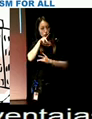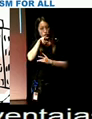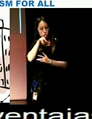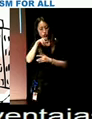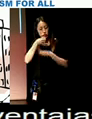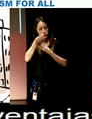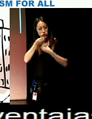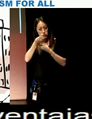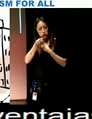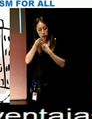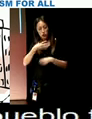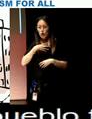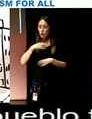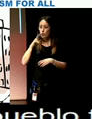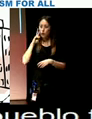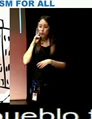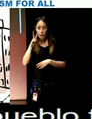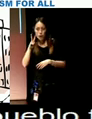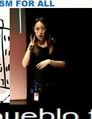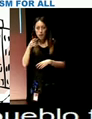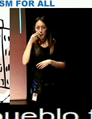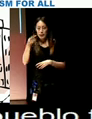hear the story about the synagogue that was there.